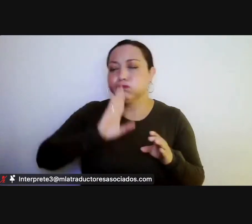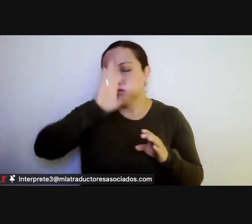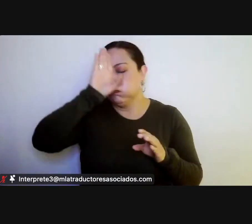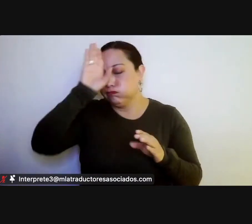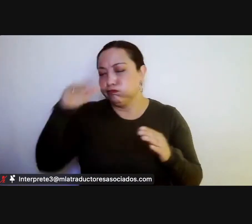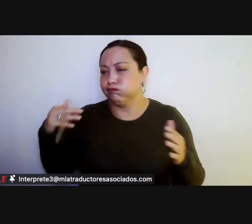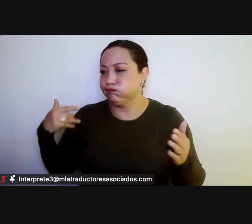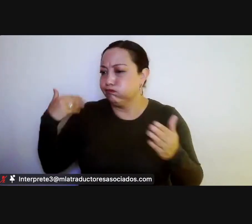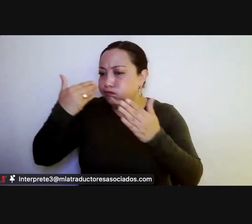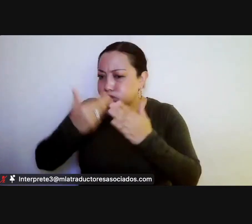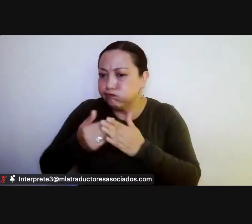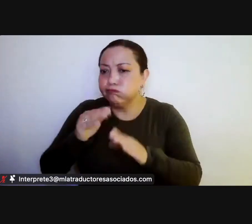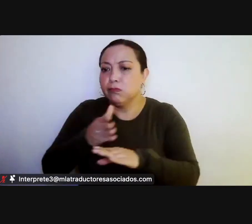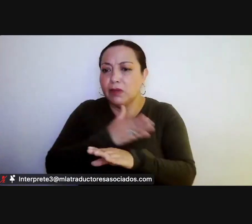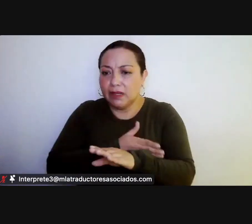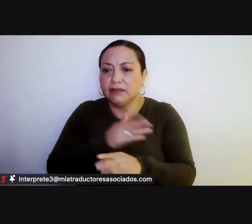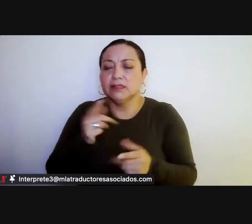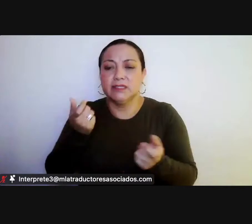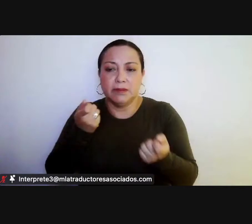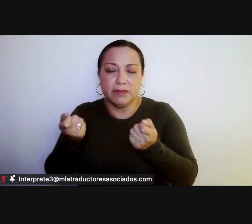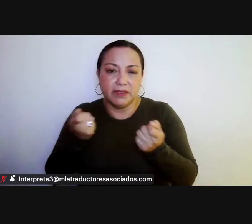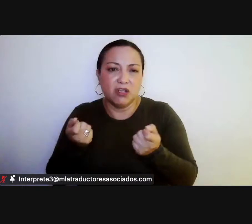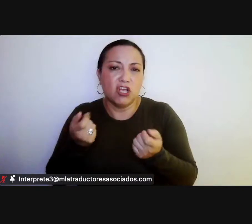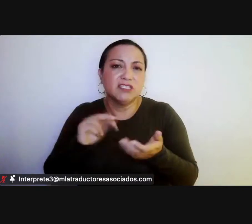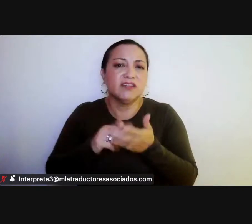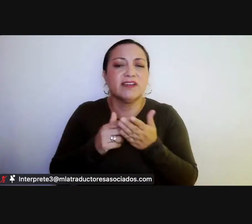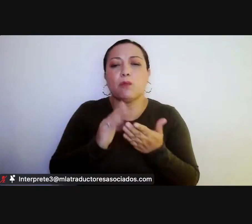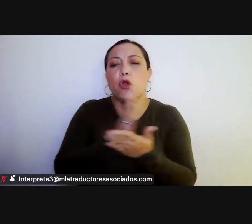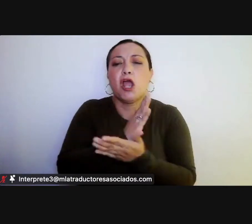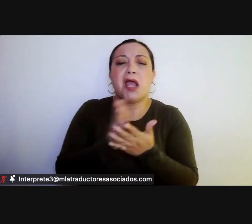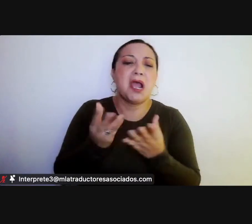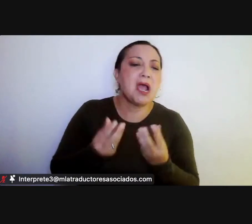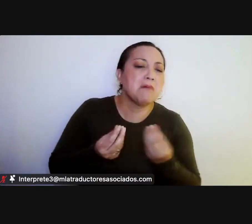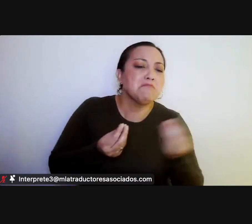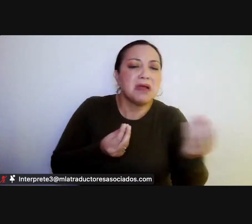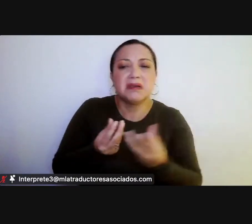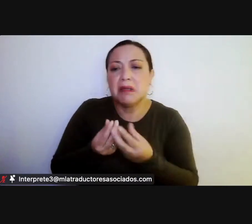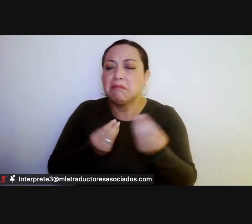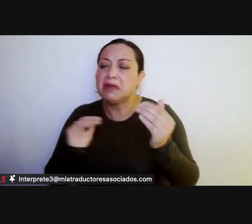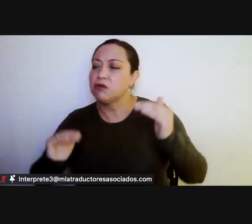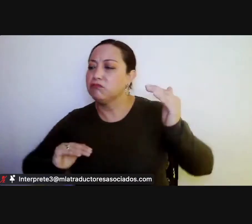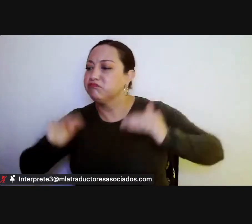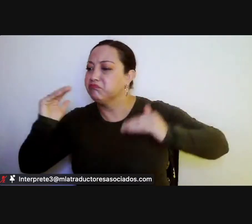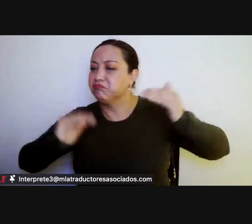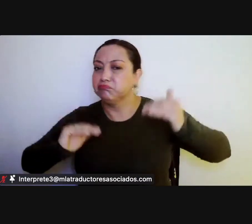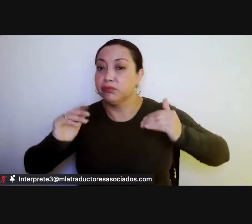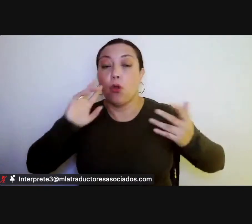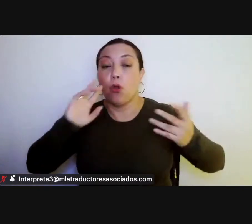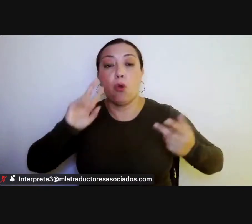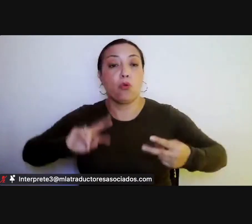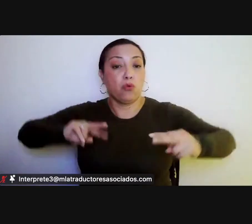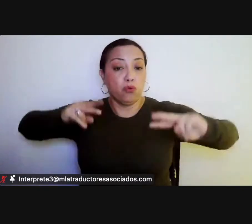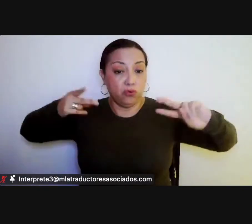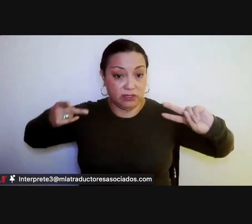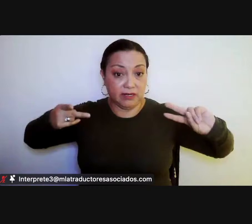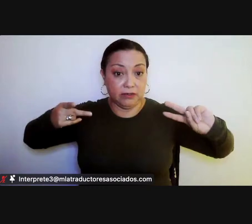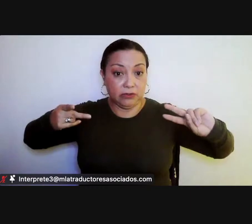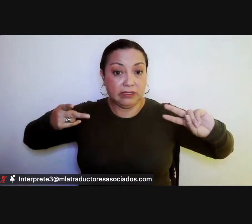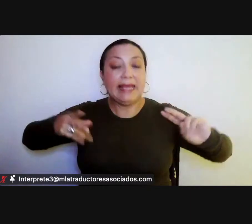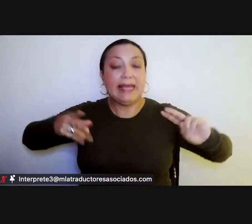politics that traditionally have been treated or dissociated as despair or